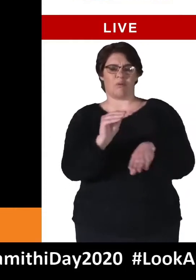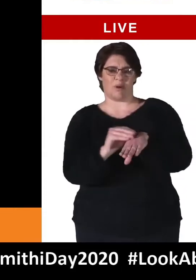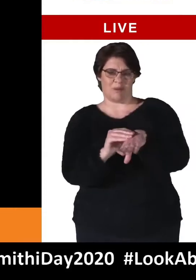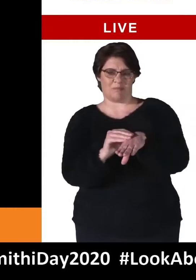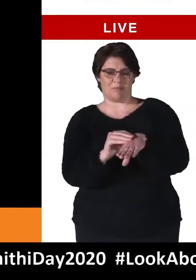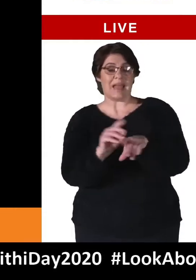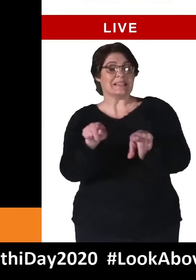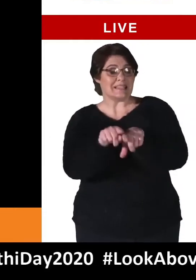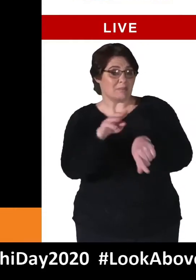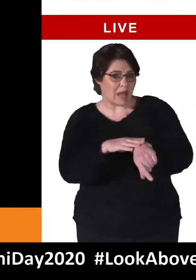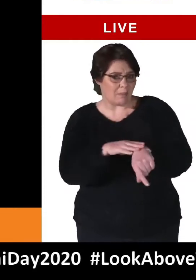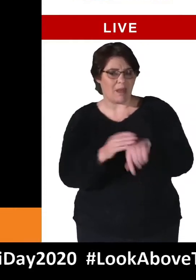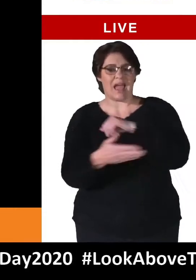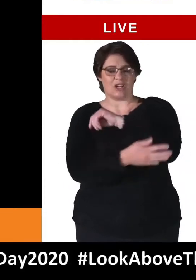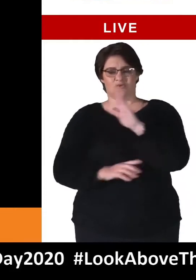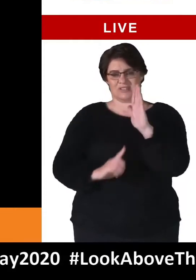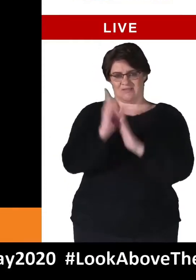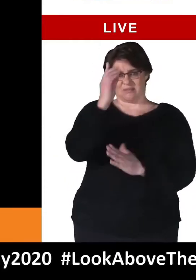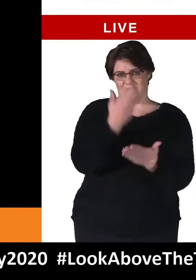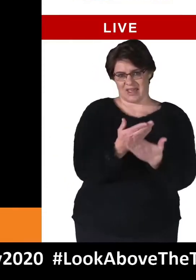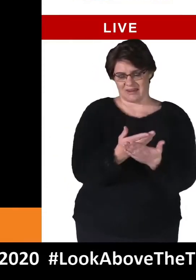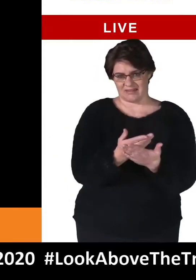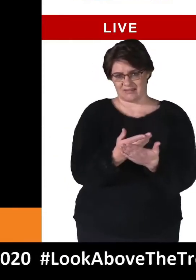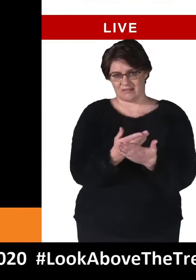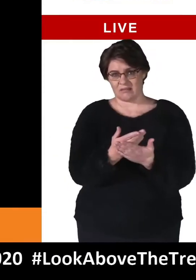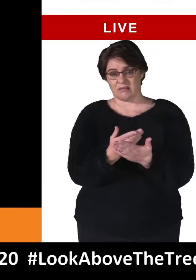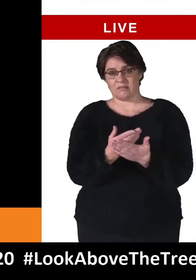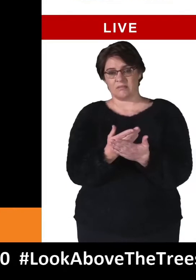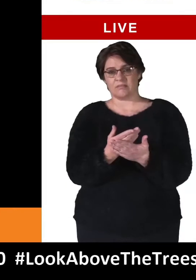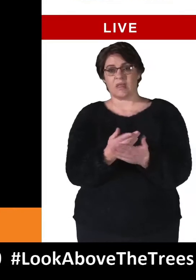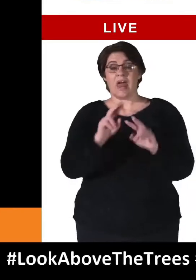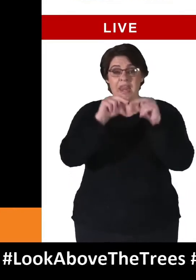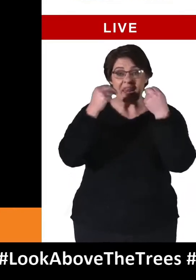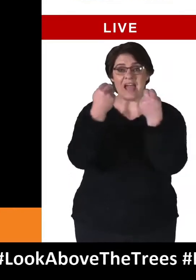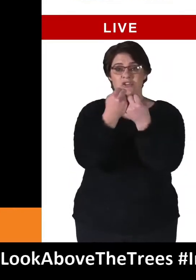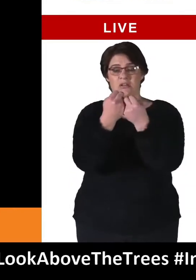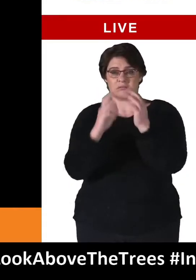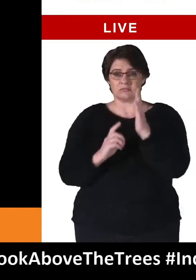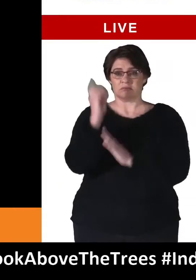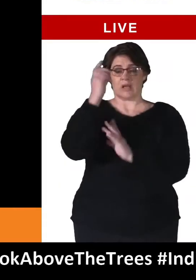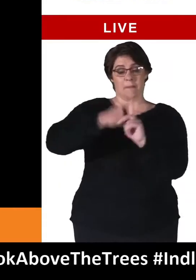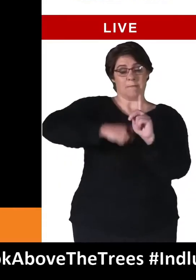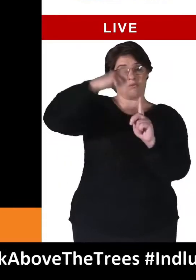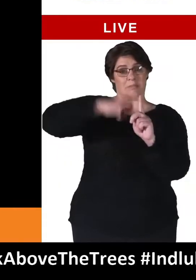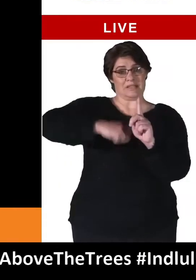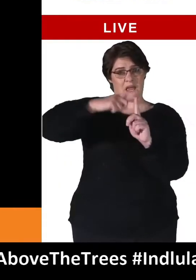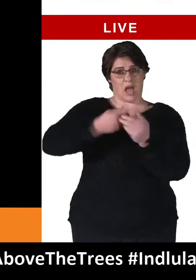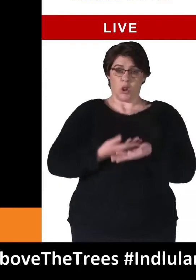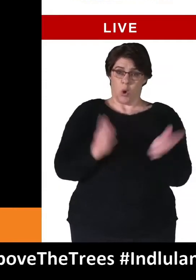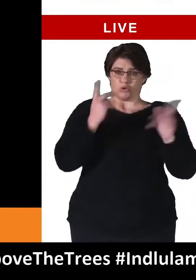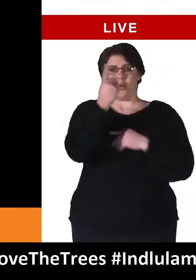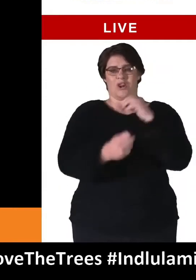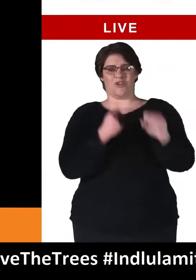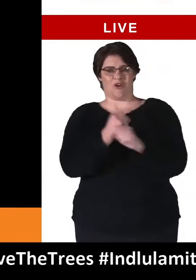the country. And it has been 1 year since we launched the National Indlulamithi Barometer and